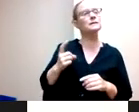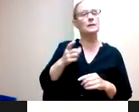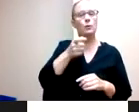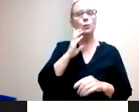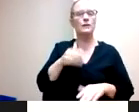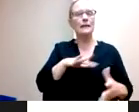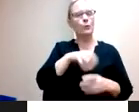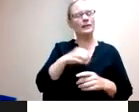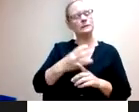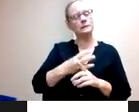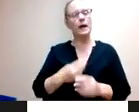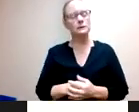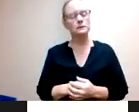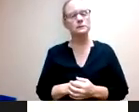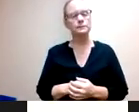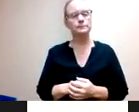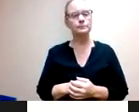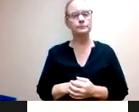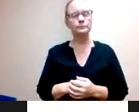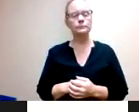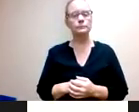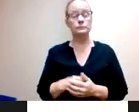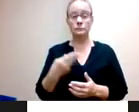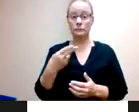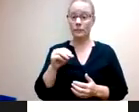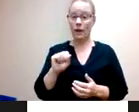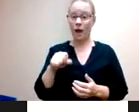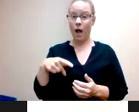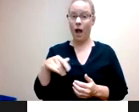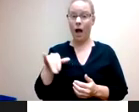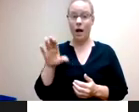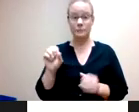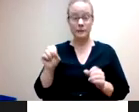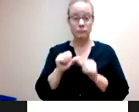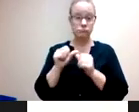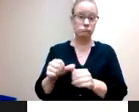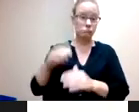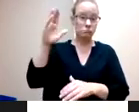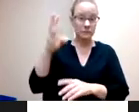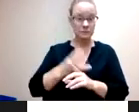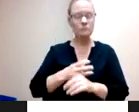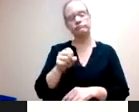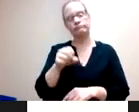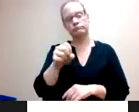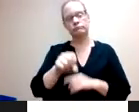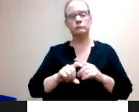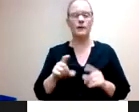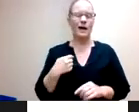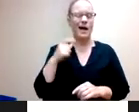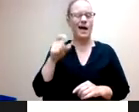6 months. Can I get hospice if I live longer than 6 months? Yes, but I'd have